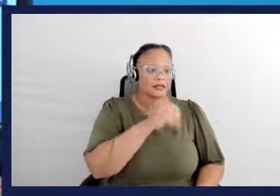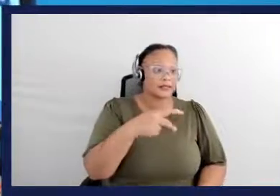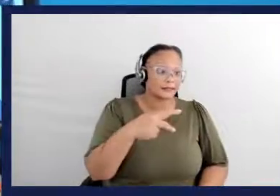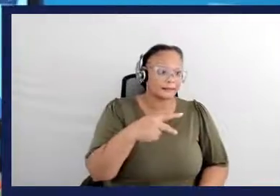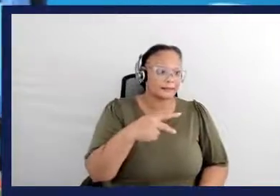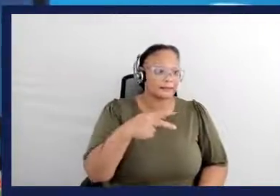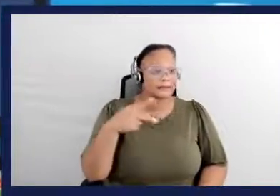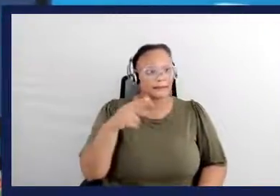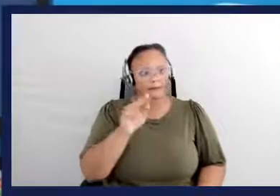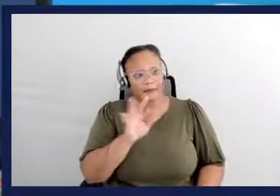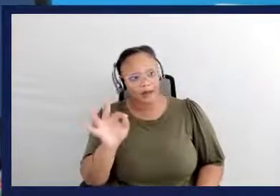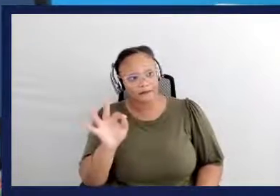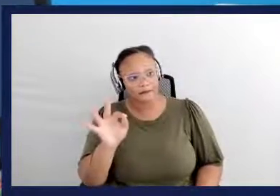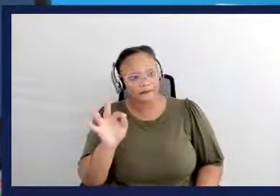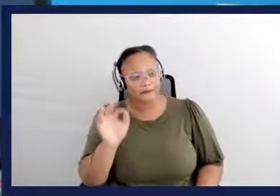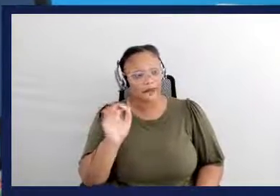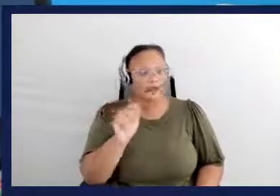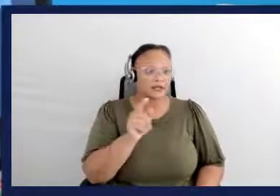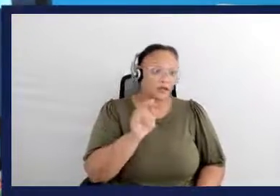ahead and select the ATI device.